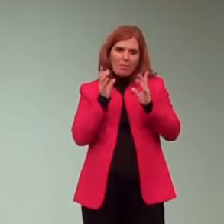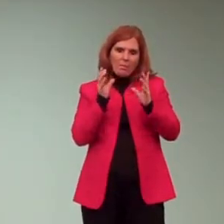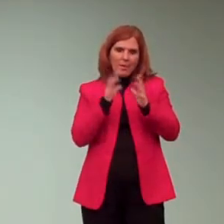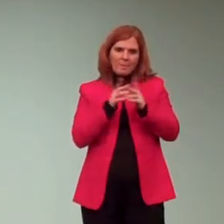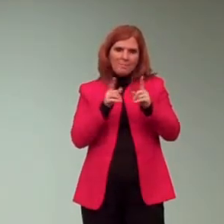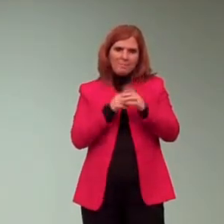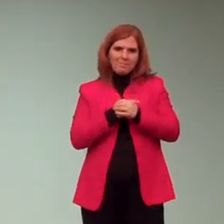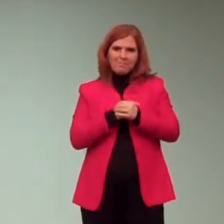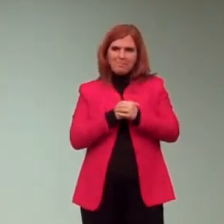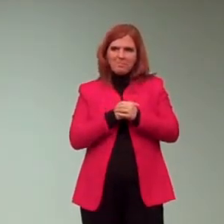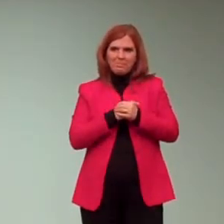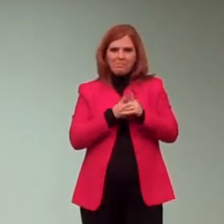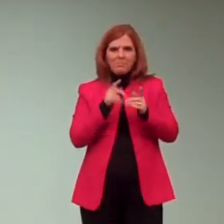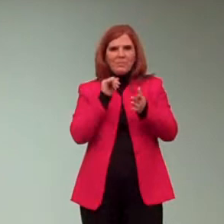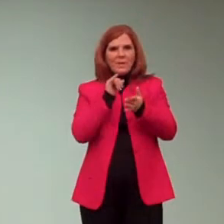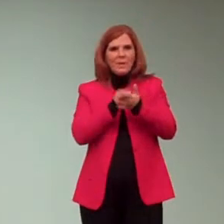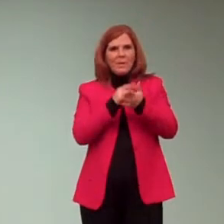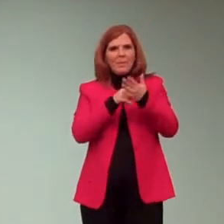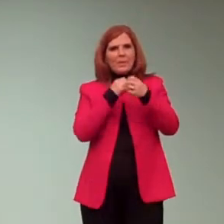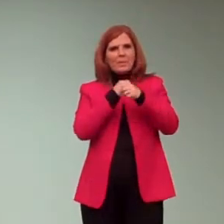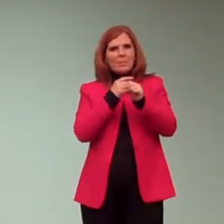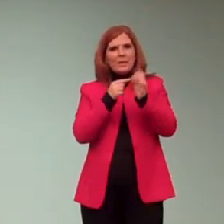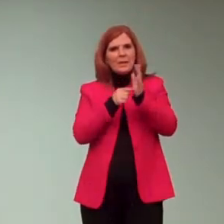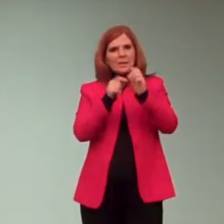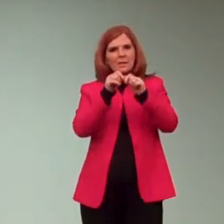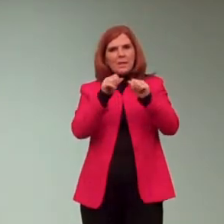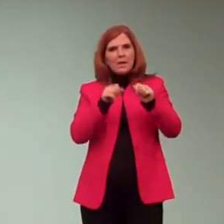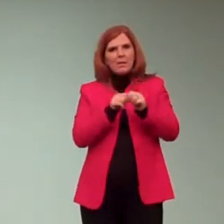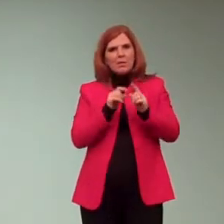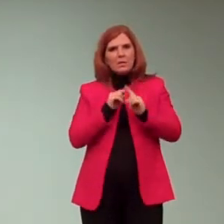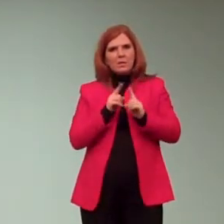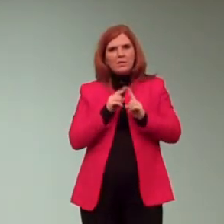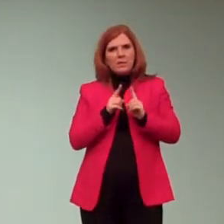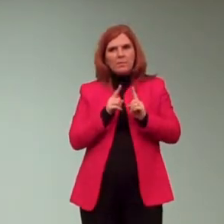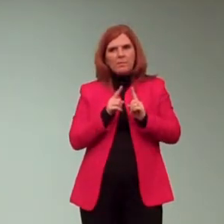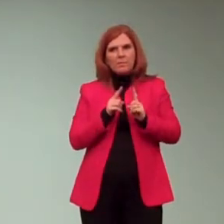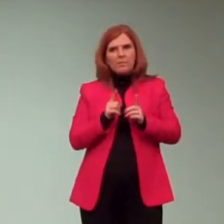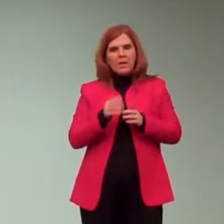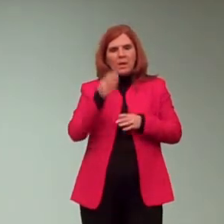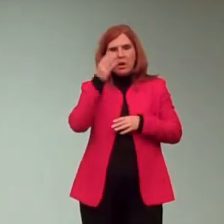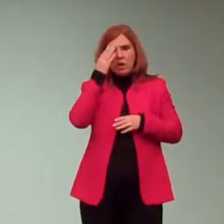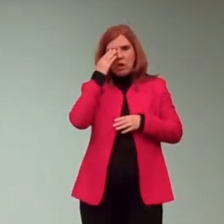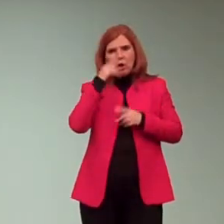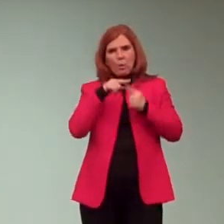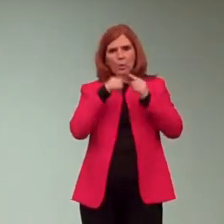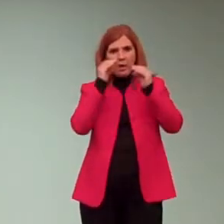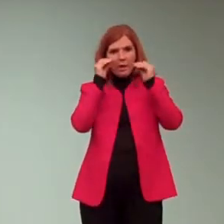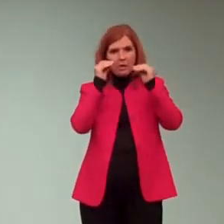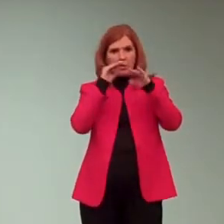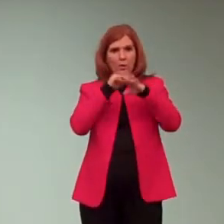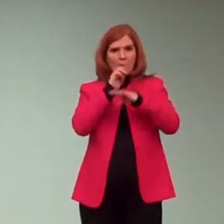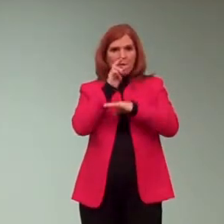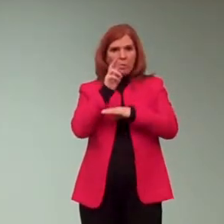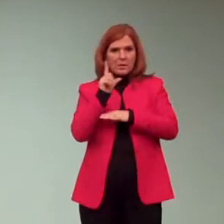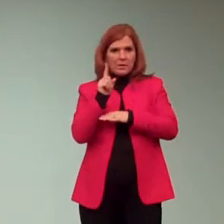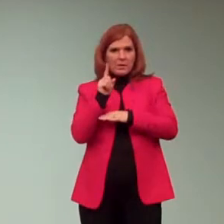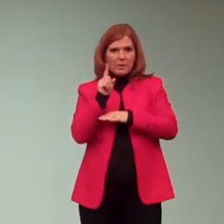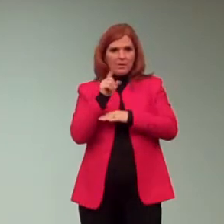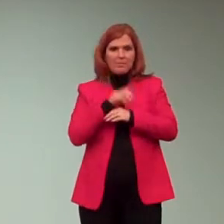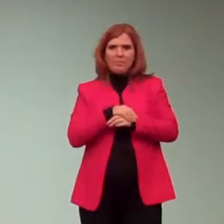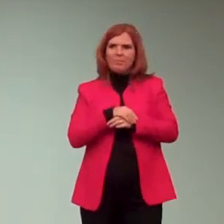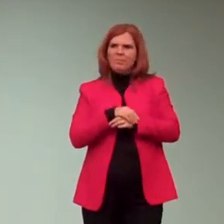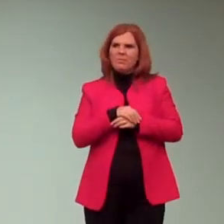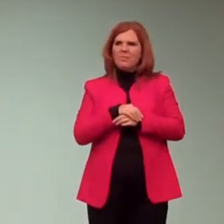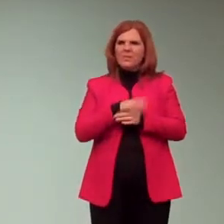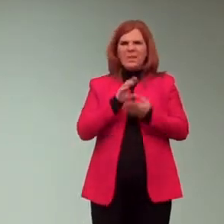of. But that's what made this area different. You know, when I taught at West Liberty and I would read the roll, students